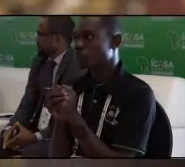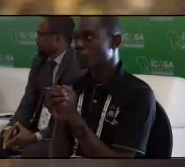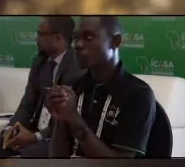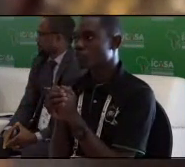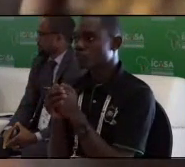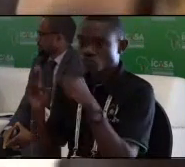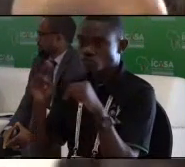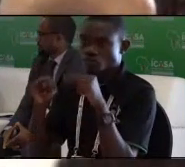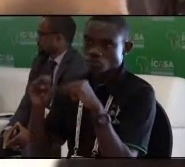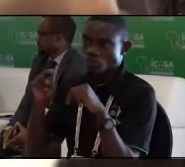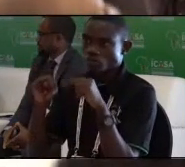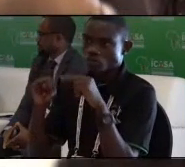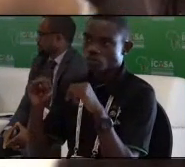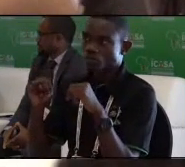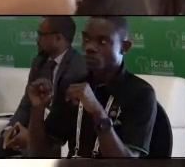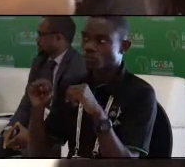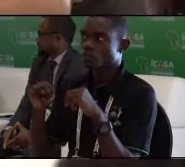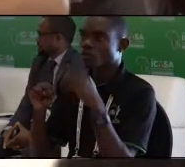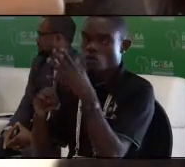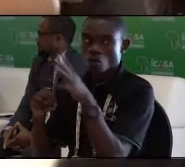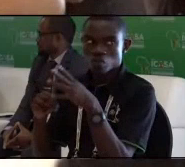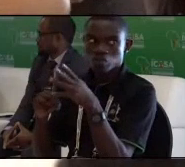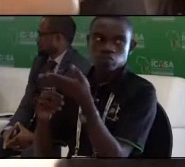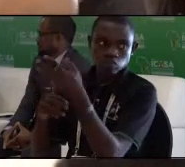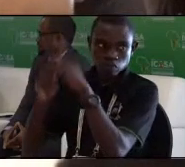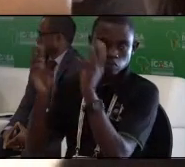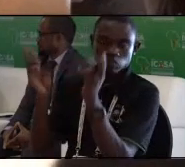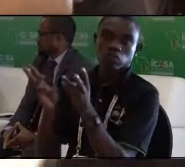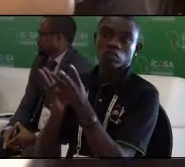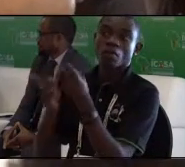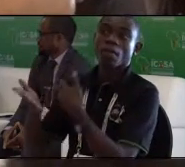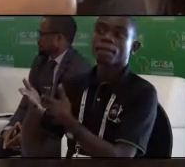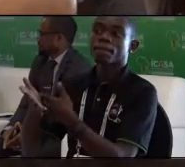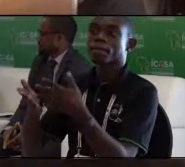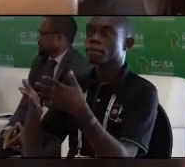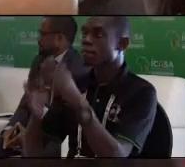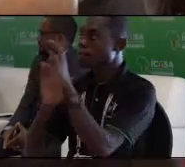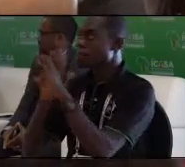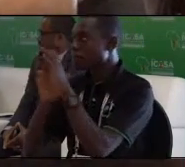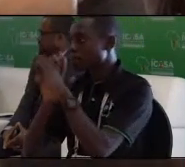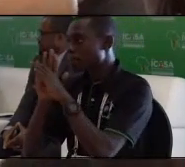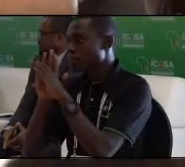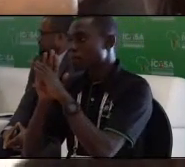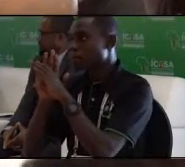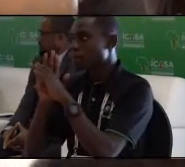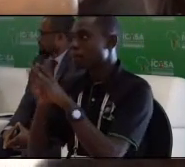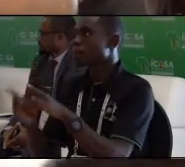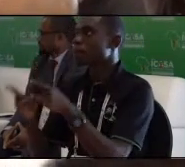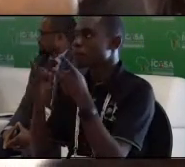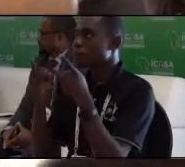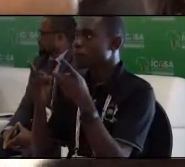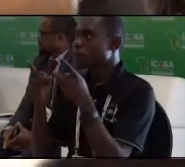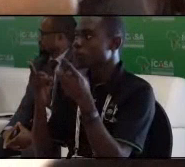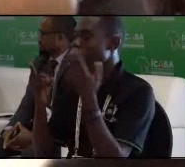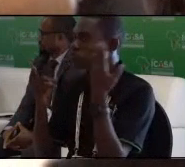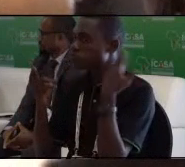a study with the World for Blood Test in 2 states in the country last year. And